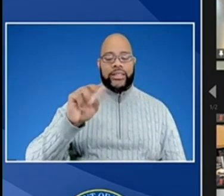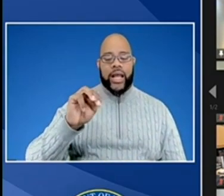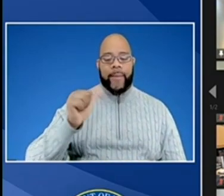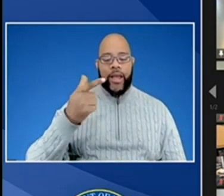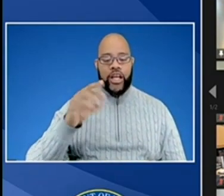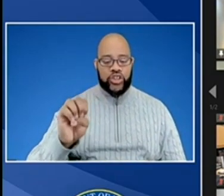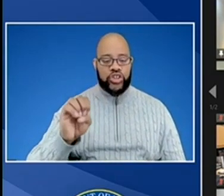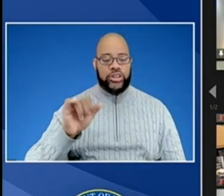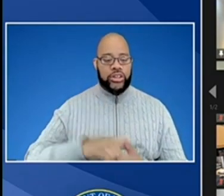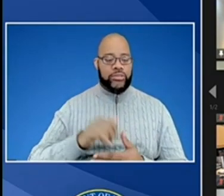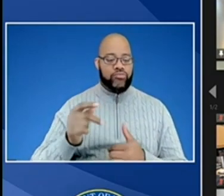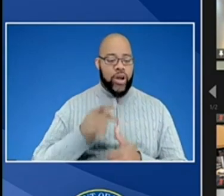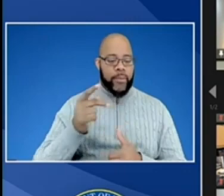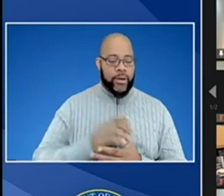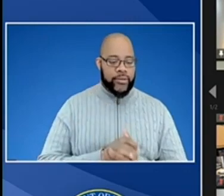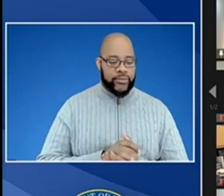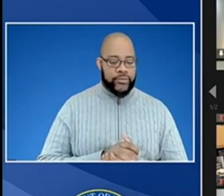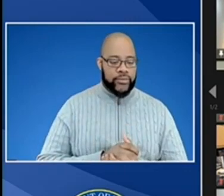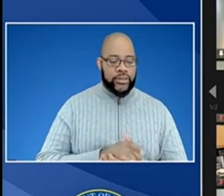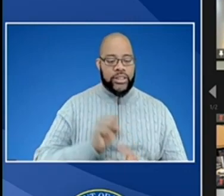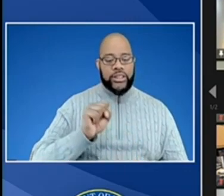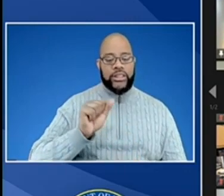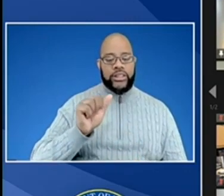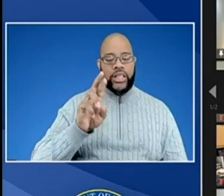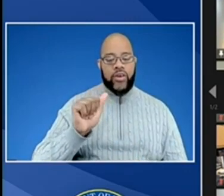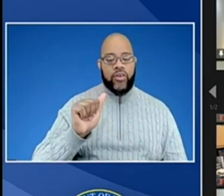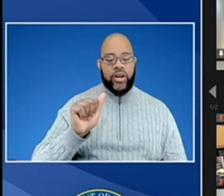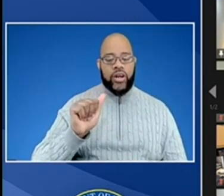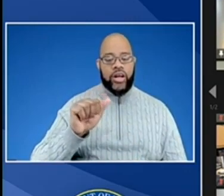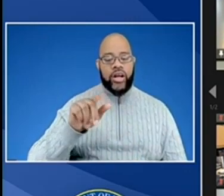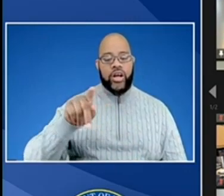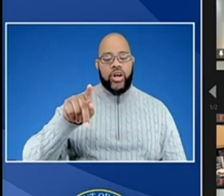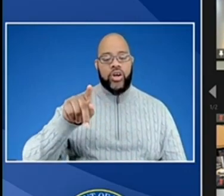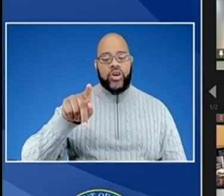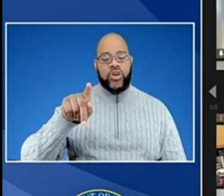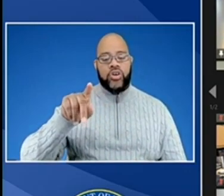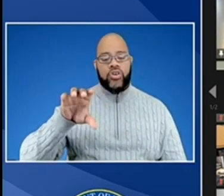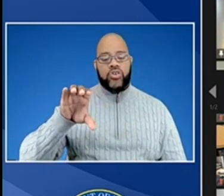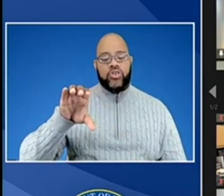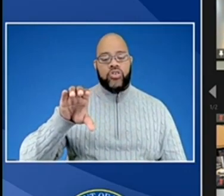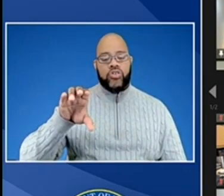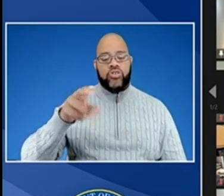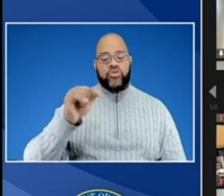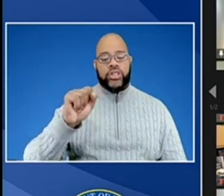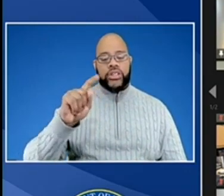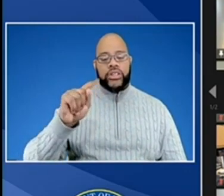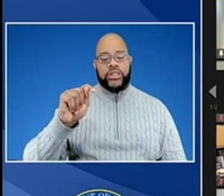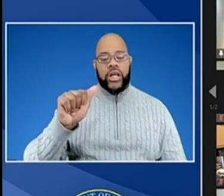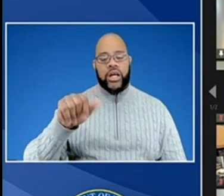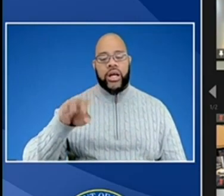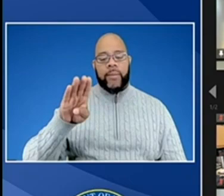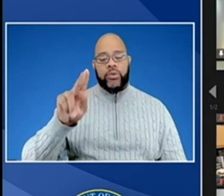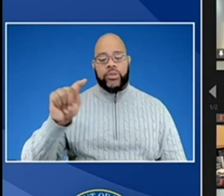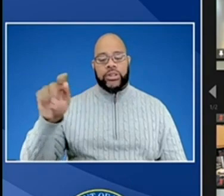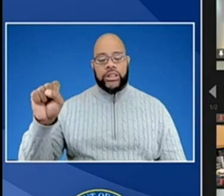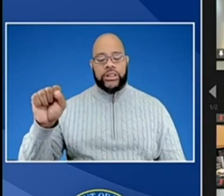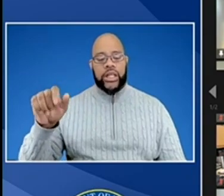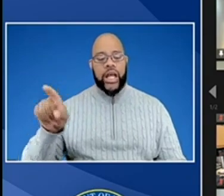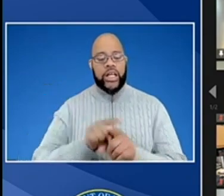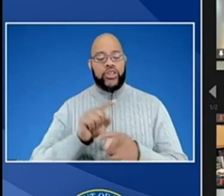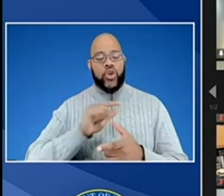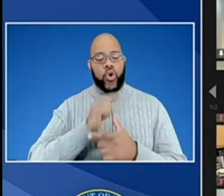Present. Okay, and Sarah Krista Butts as alternate. Present. Okay. Student loan